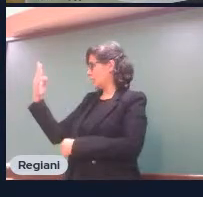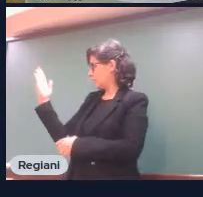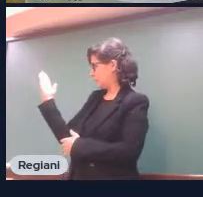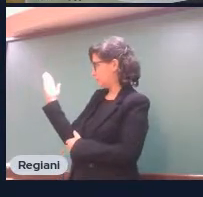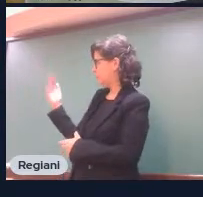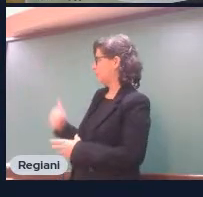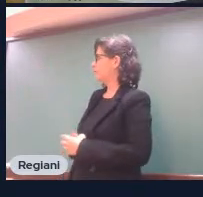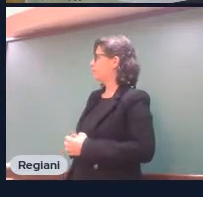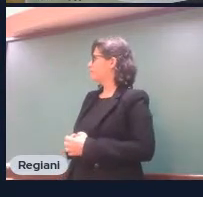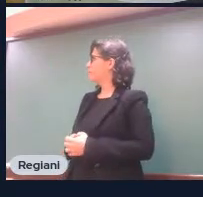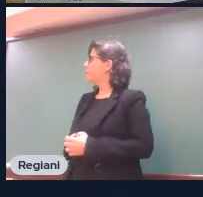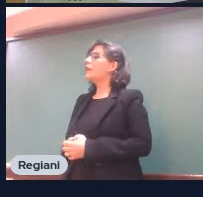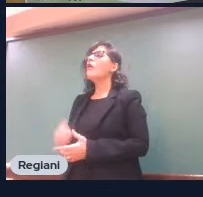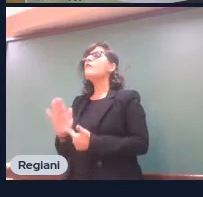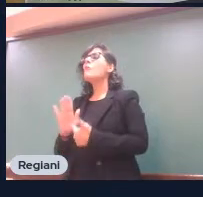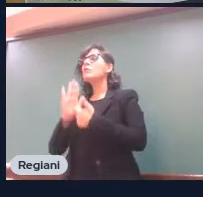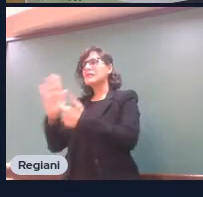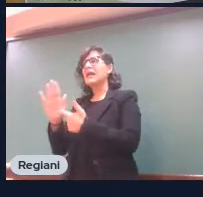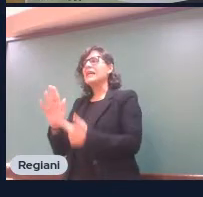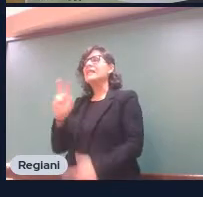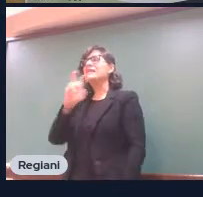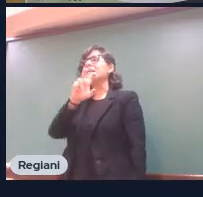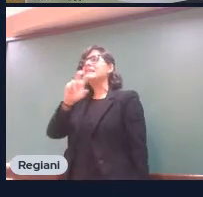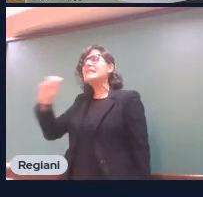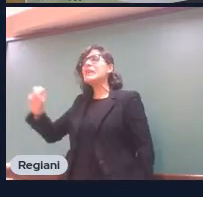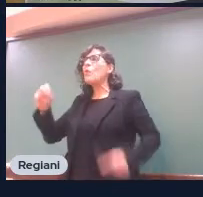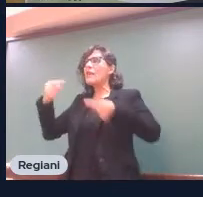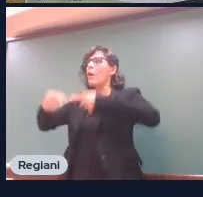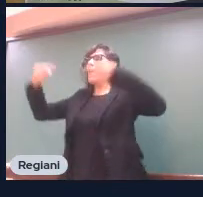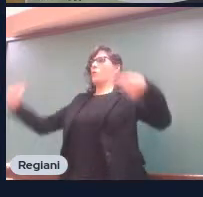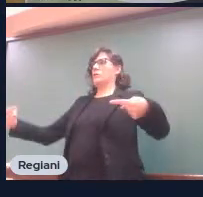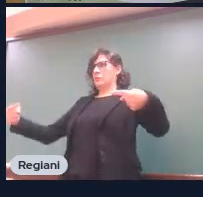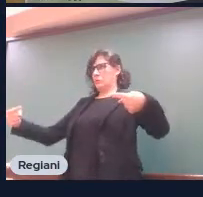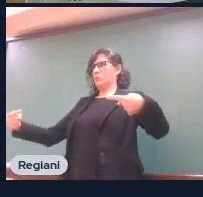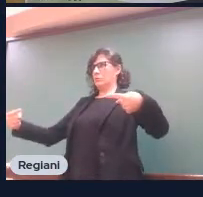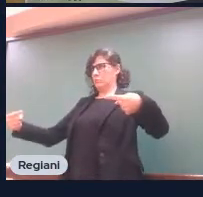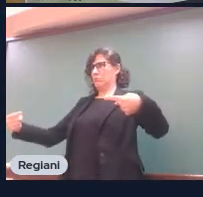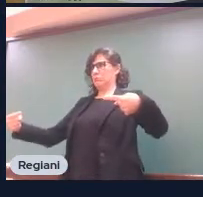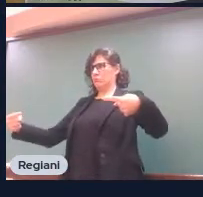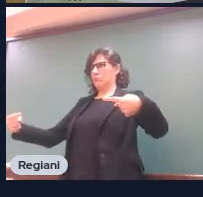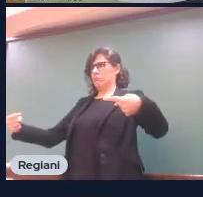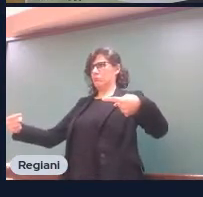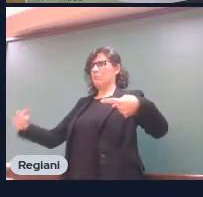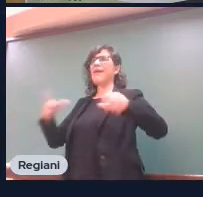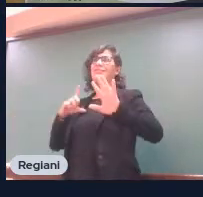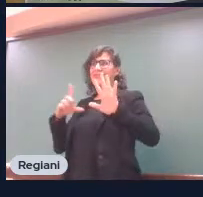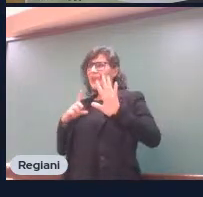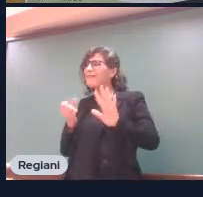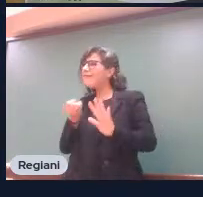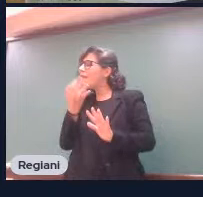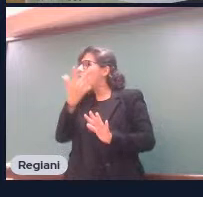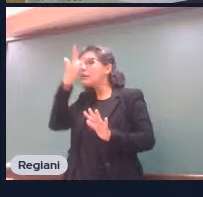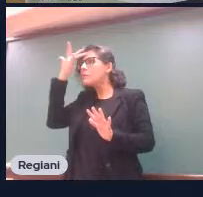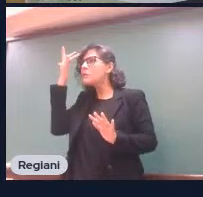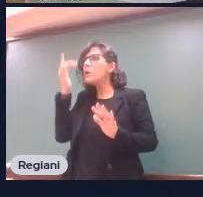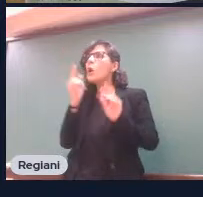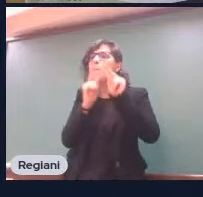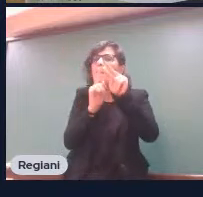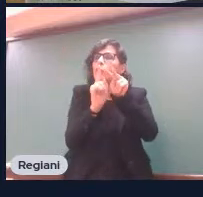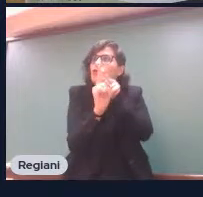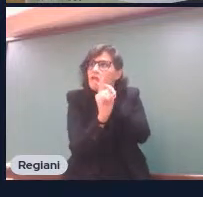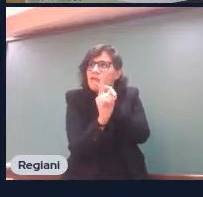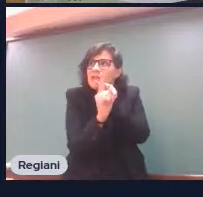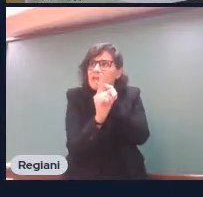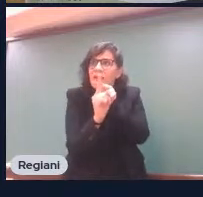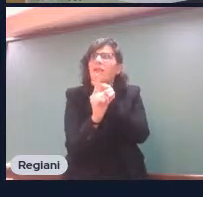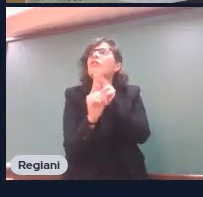50 oppositions now. They are very personal views on the past versus